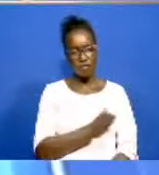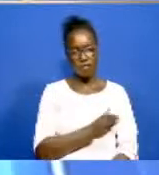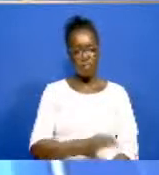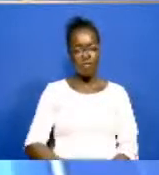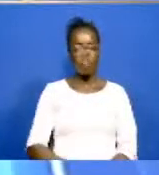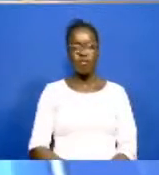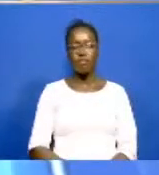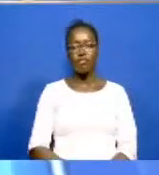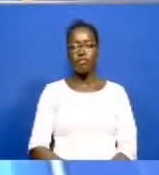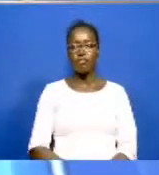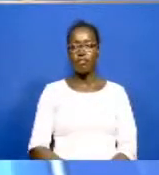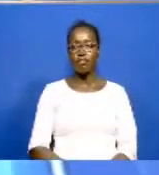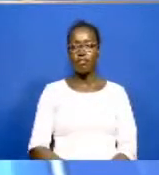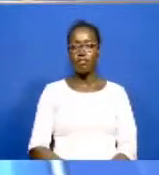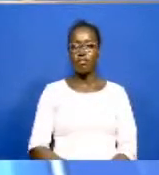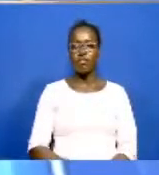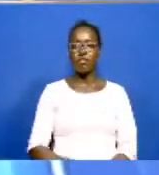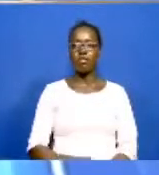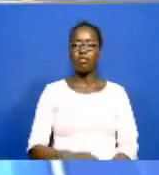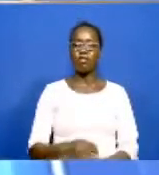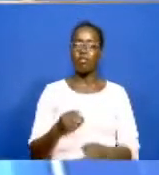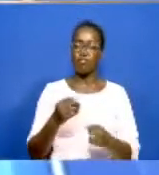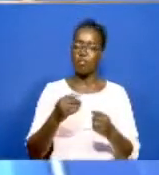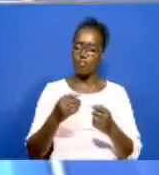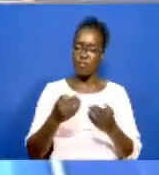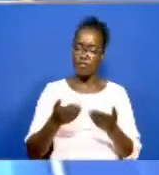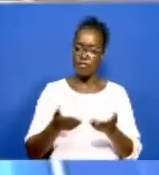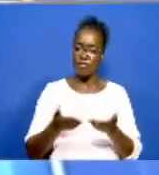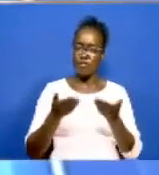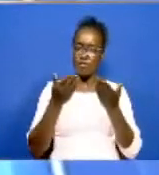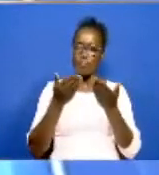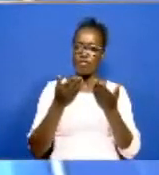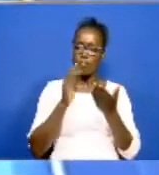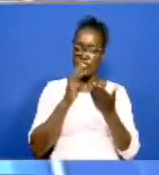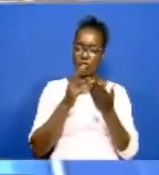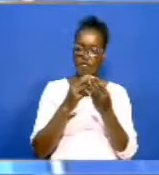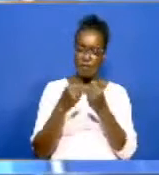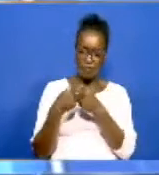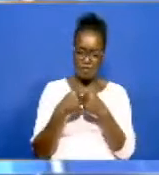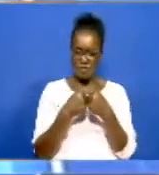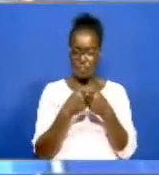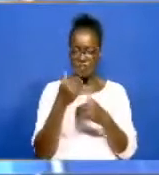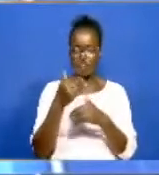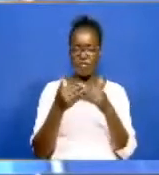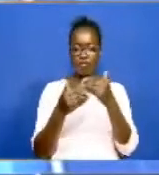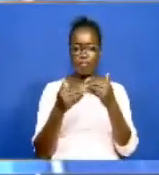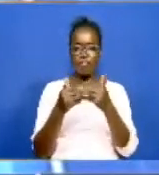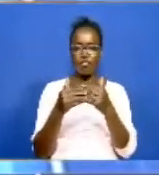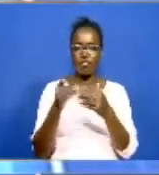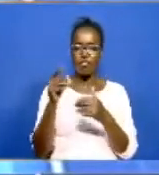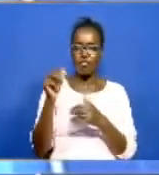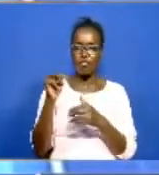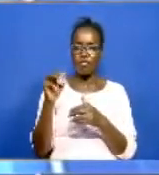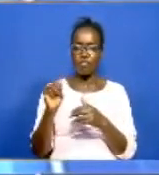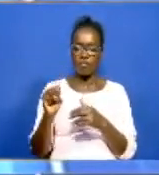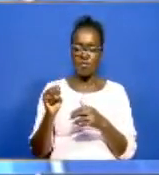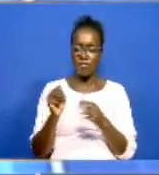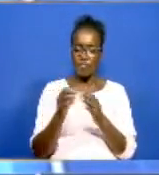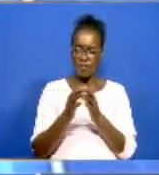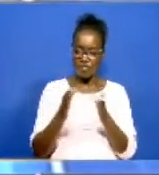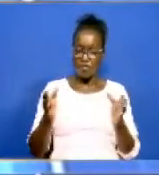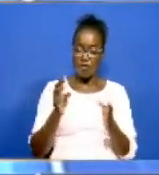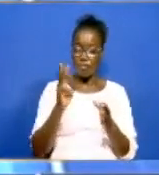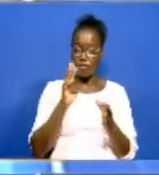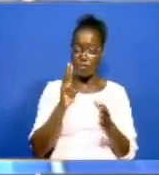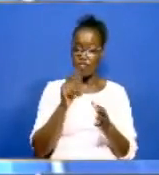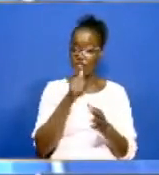Kenya is making various strides in addressing water scarcity challenges by constructing various dams and expanding water infrastructure. The